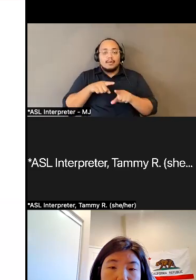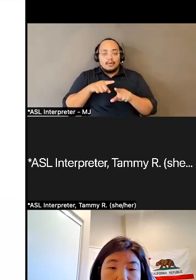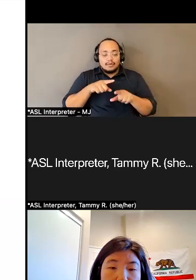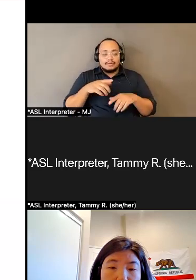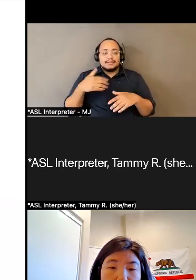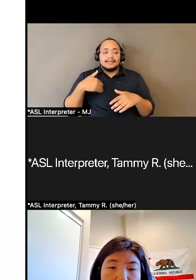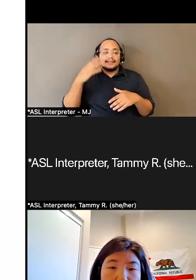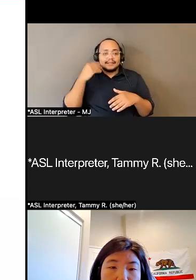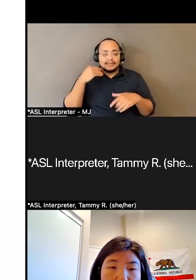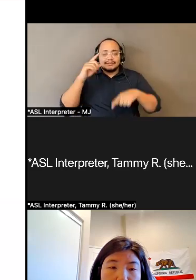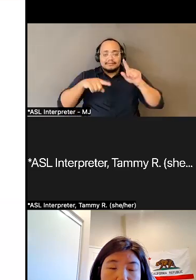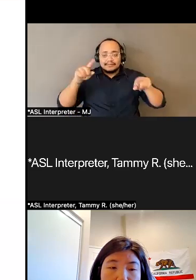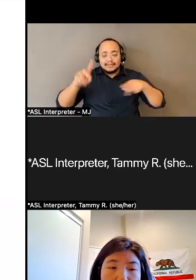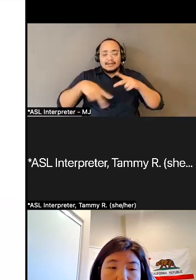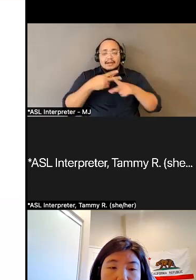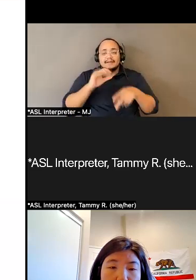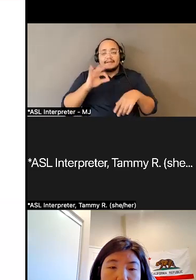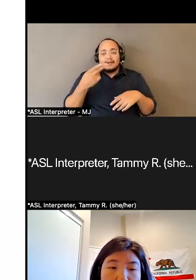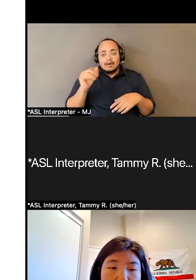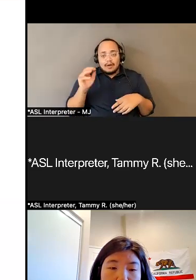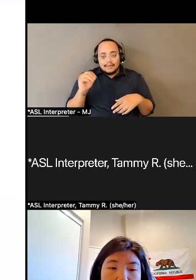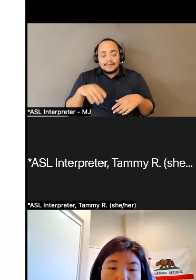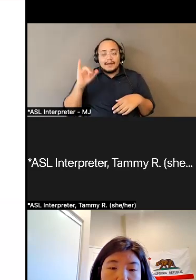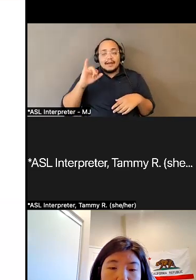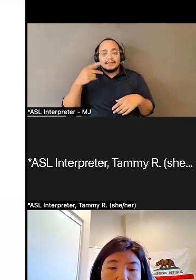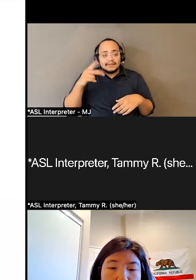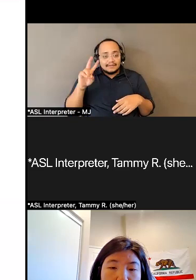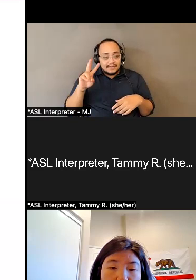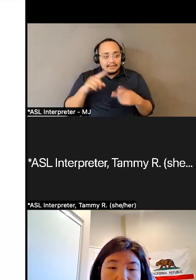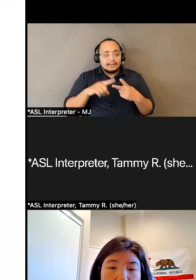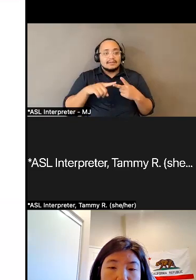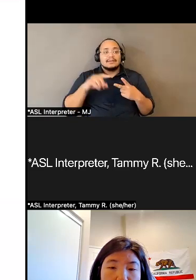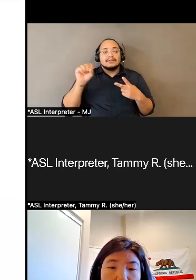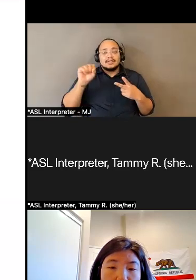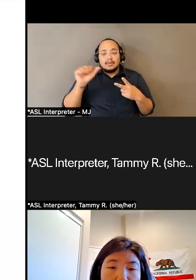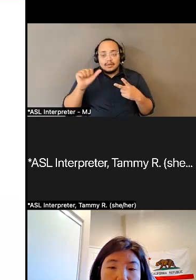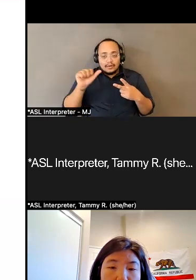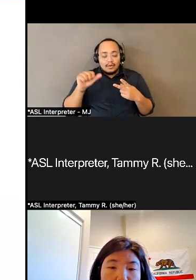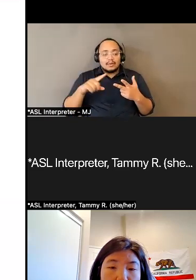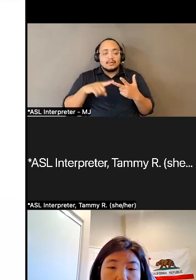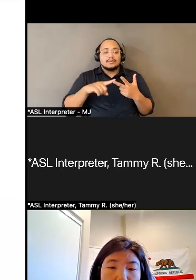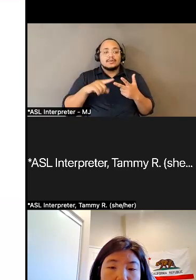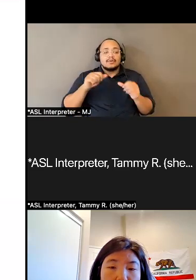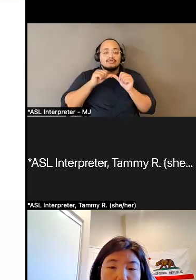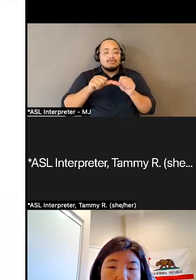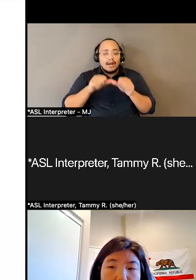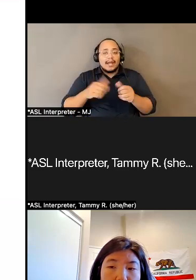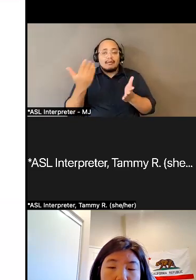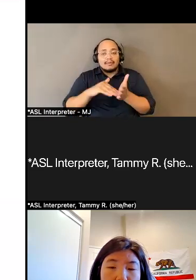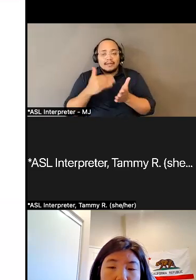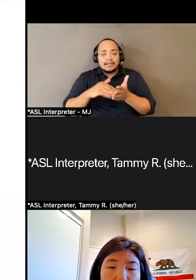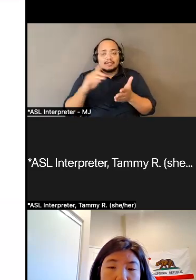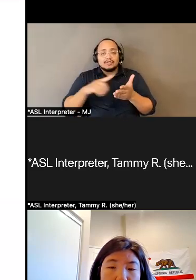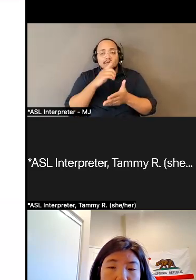variety of different types of harm, including intimate partner violence, sexual assault, chronic and repeated discrimination based